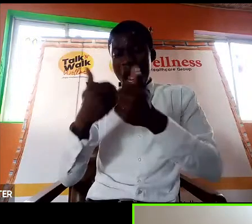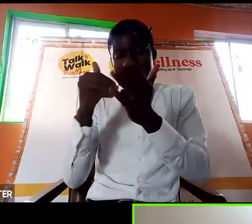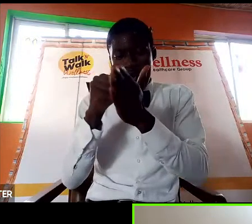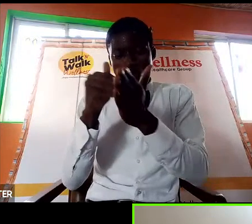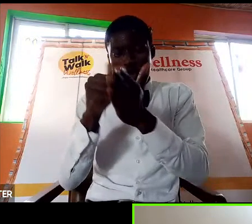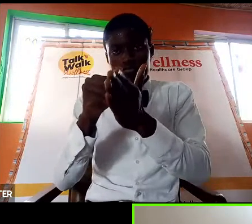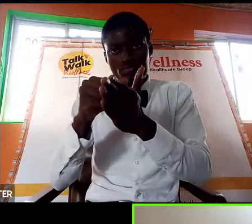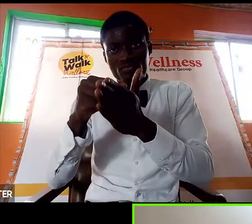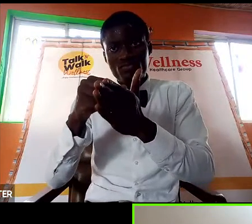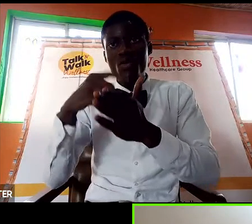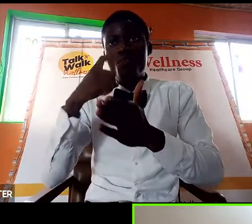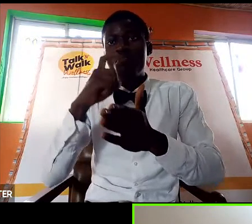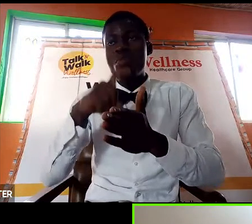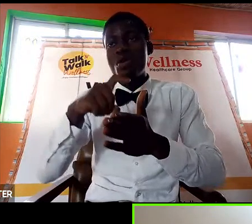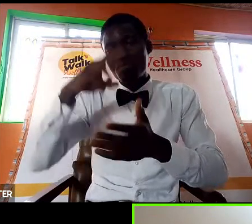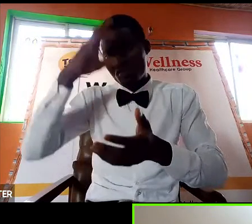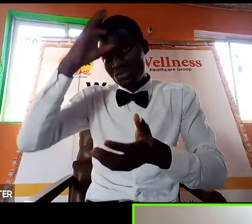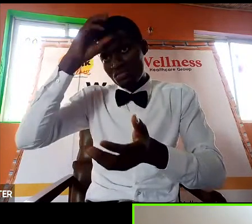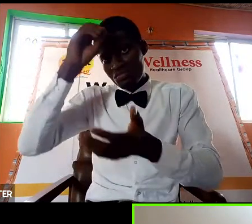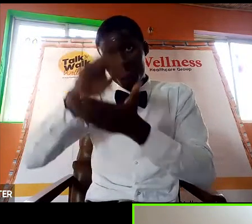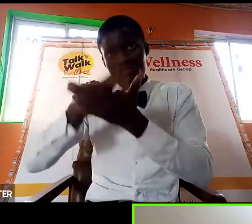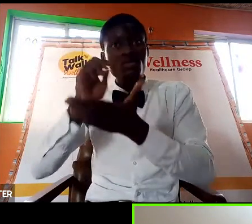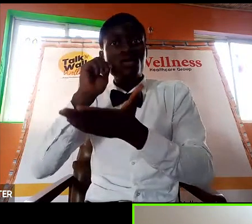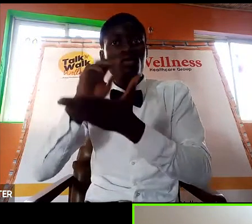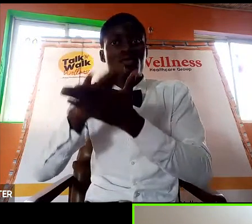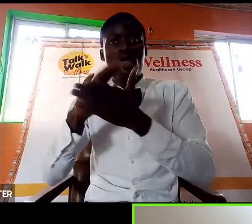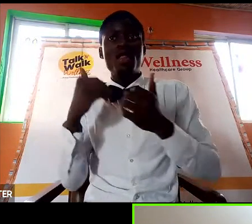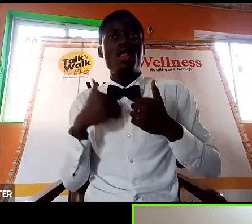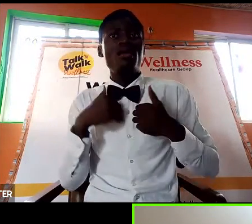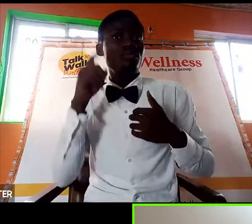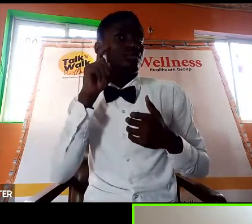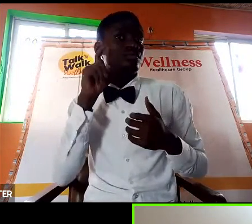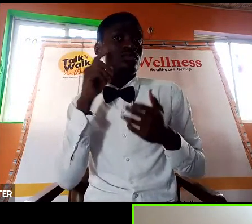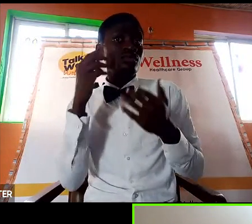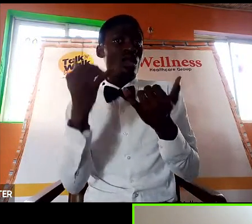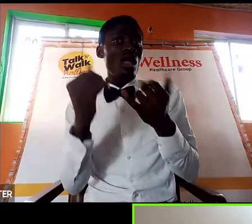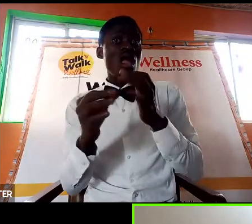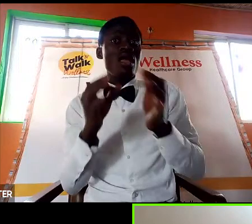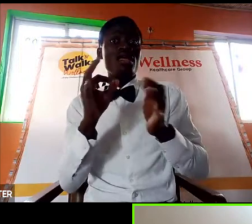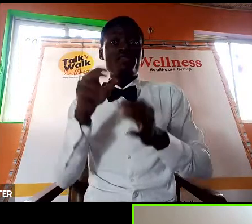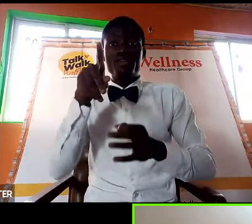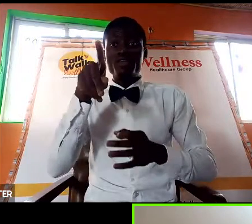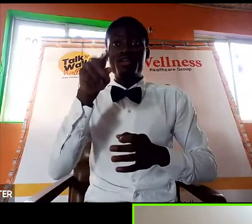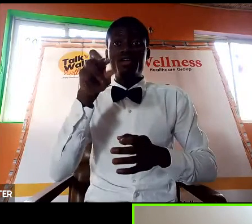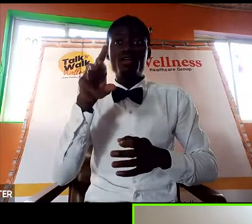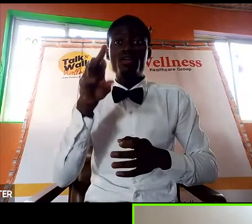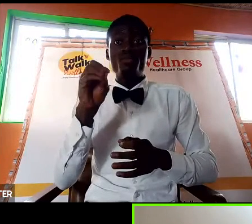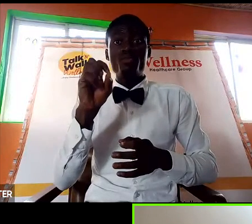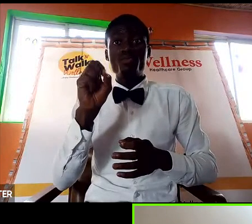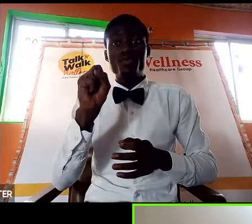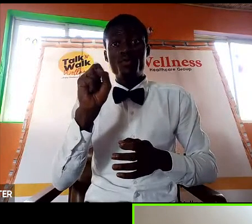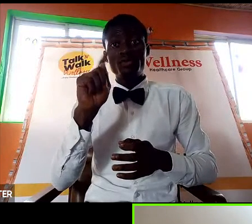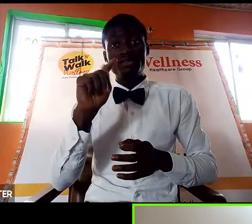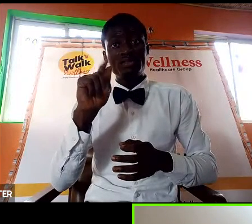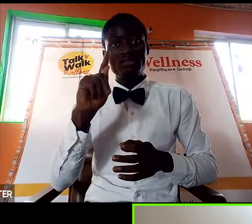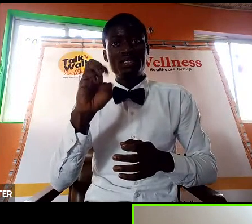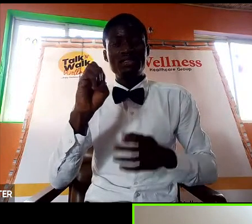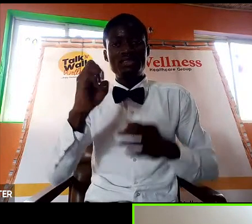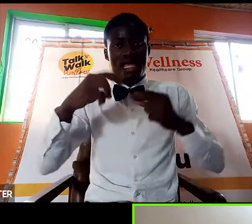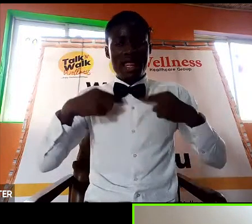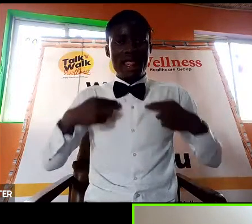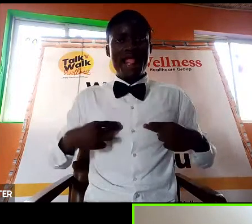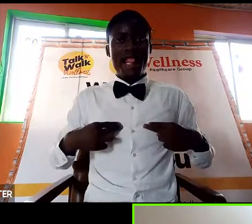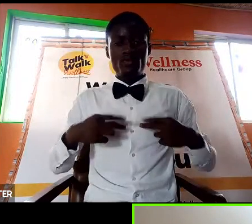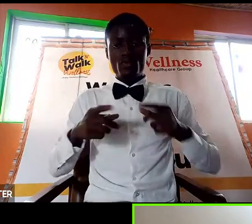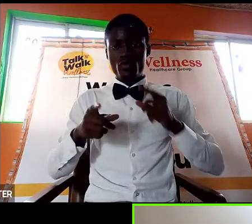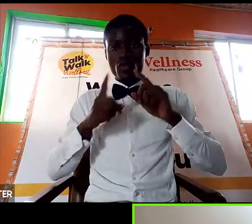much as, I mean, the prostate health talk about having sex 20 times a month, I think people should just work with, as